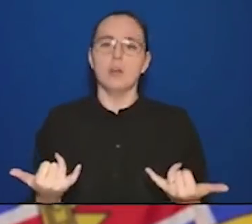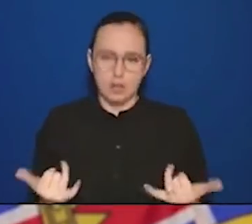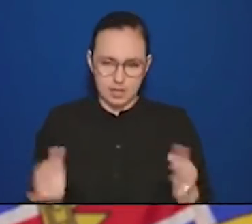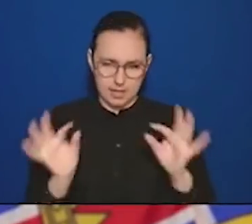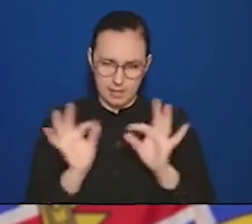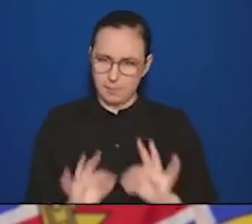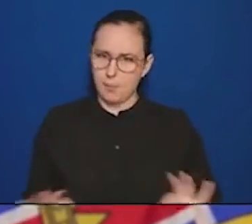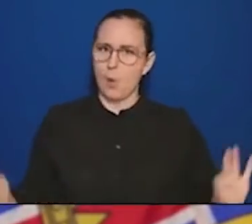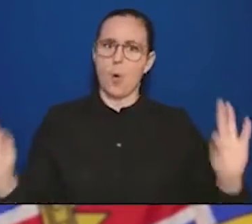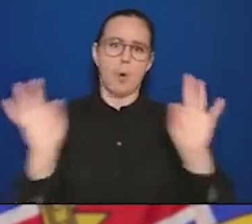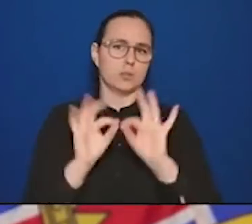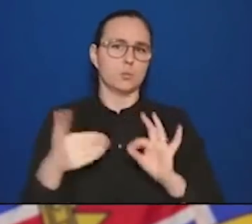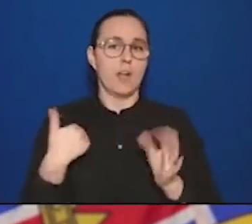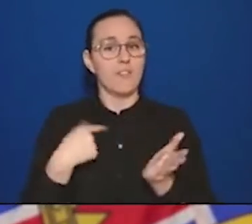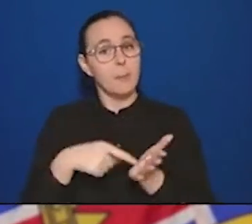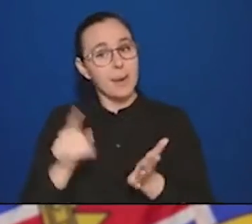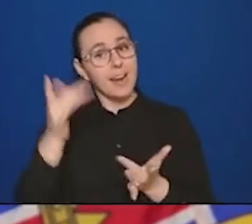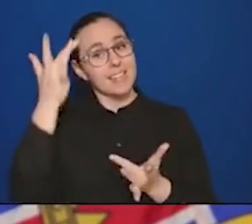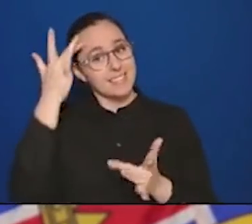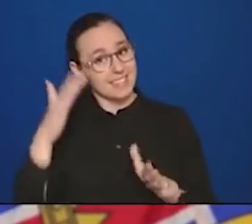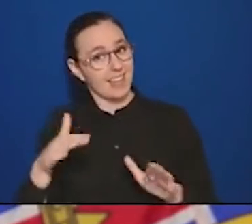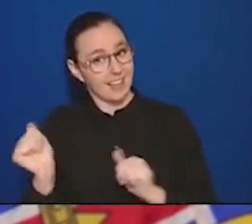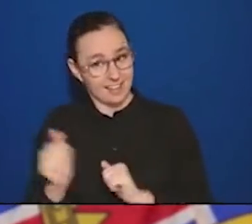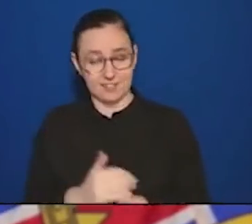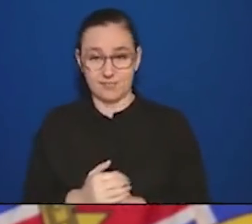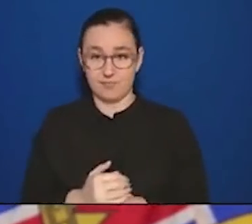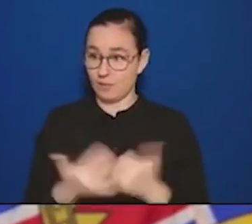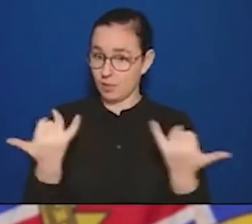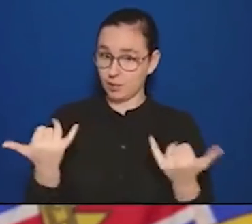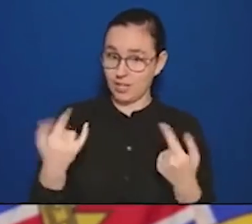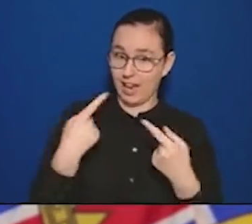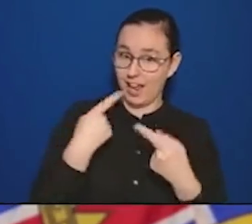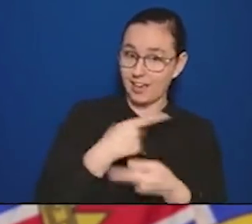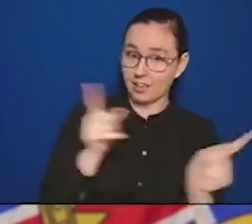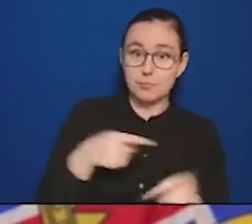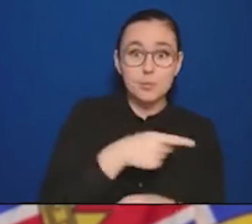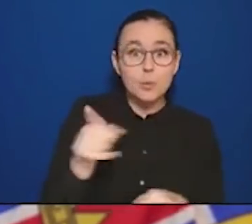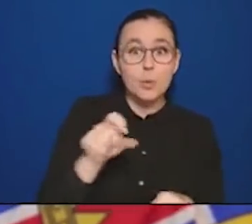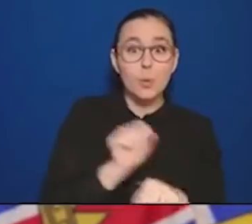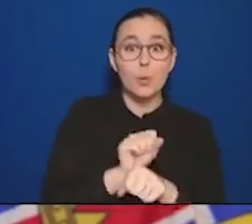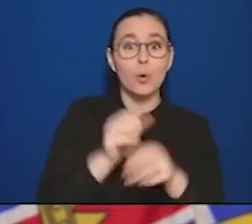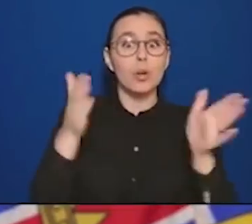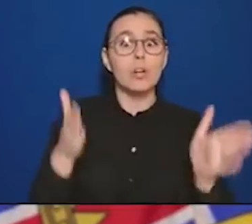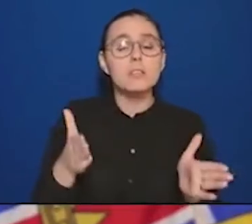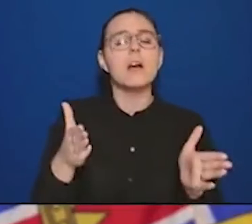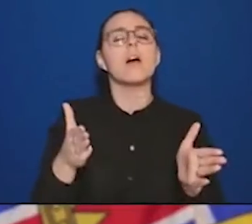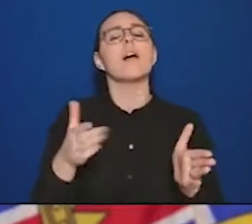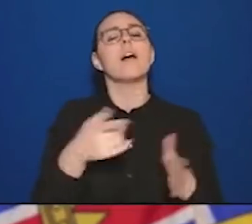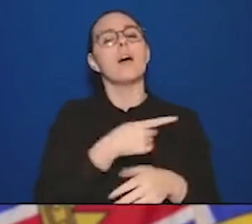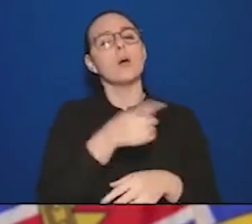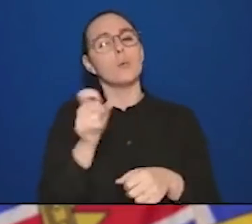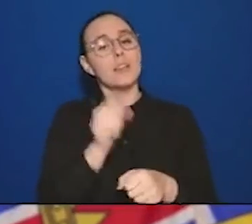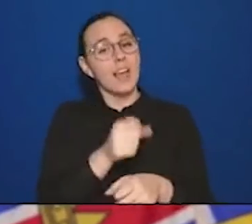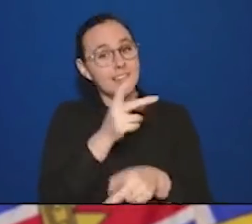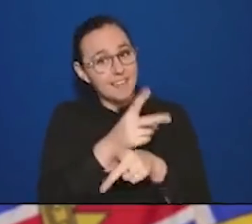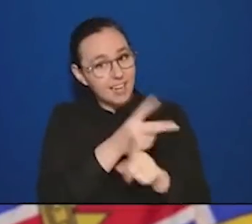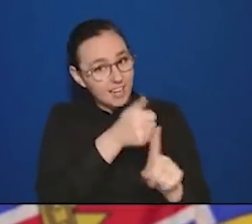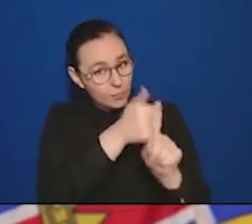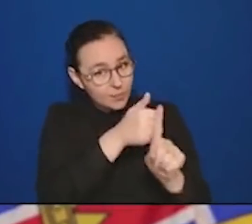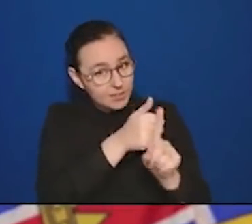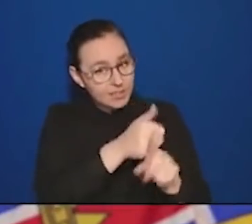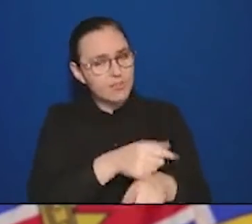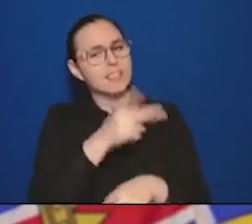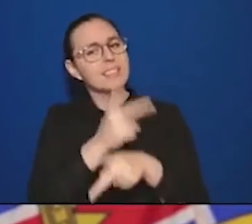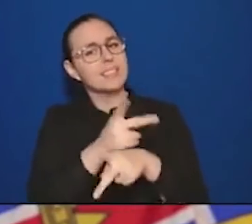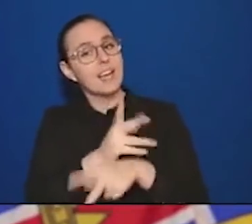today's announcement, workers now have an important tool to take care of themselves and those around them. The ability to stay home and